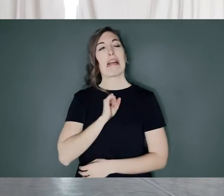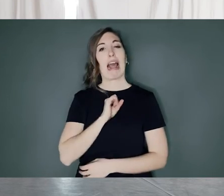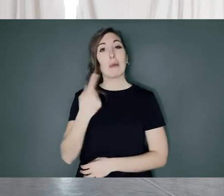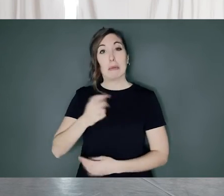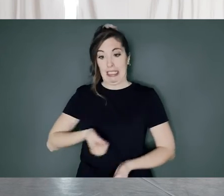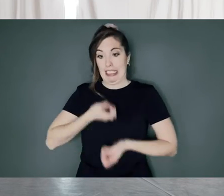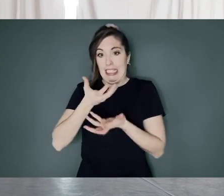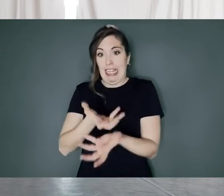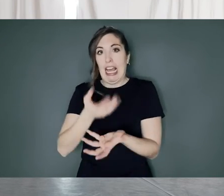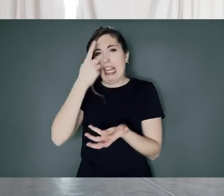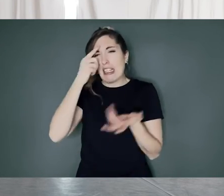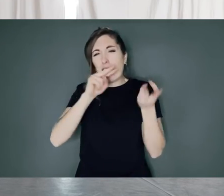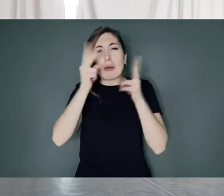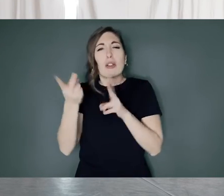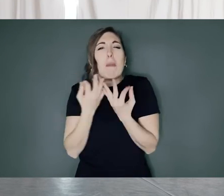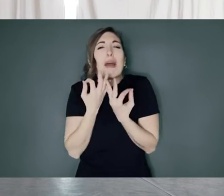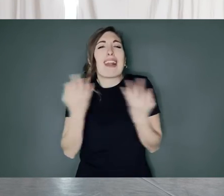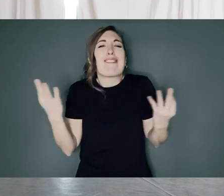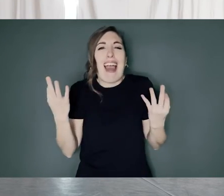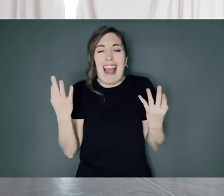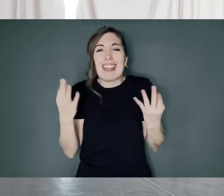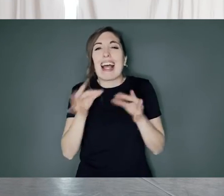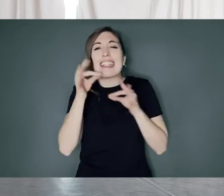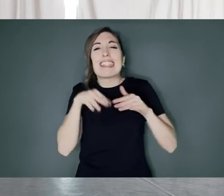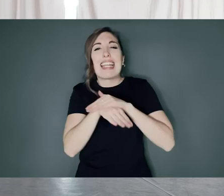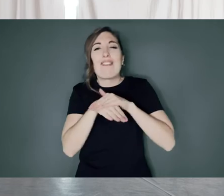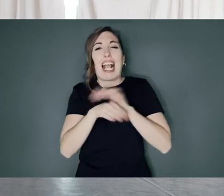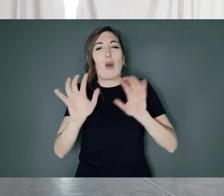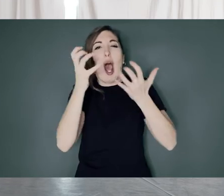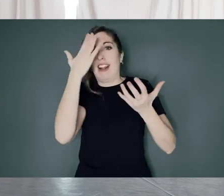And I think that is a perfect